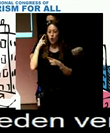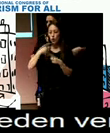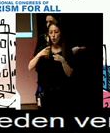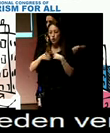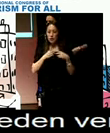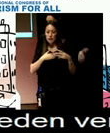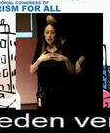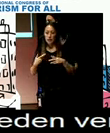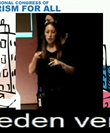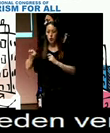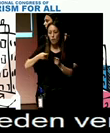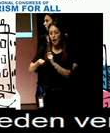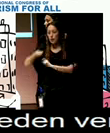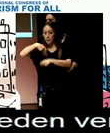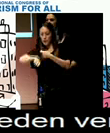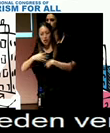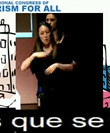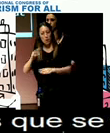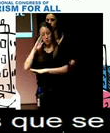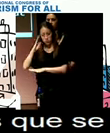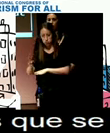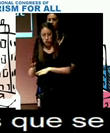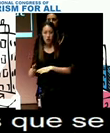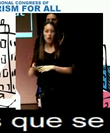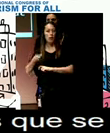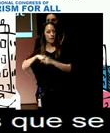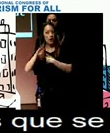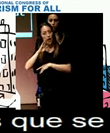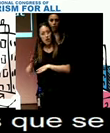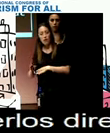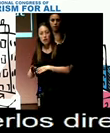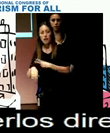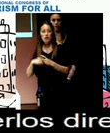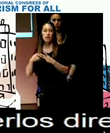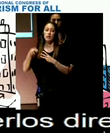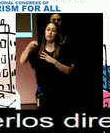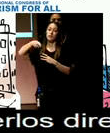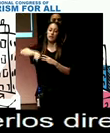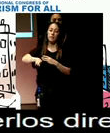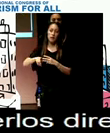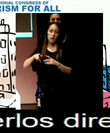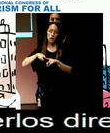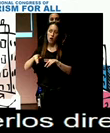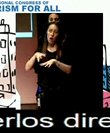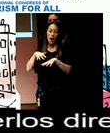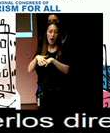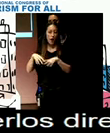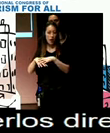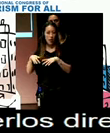platform. And of course, create a whole B2B relation with other partners in the platform.